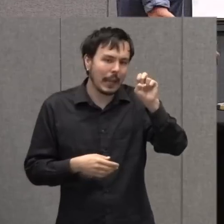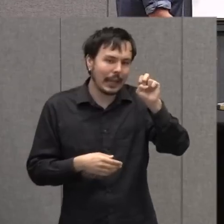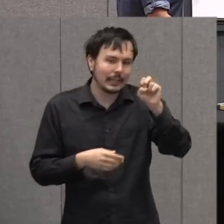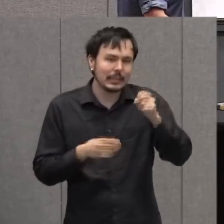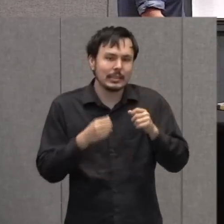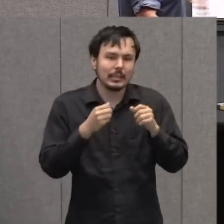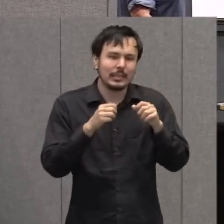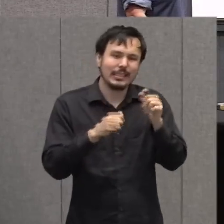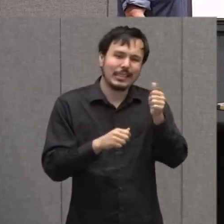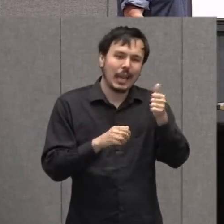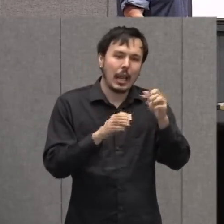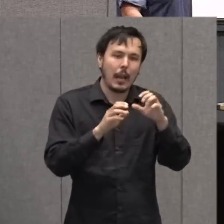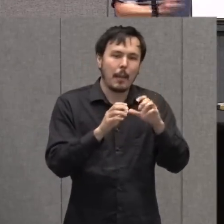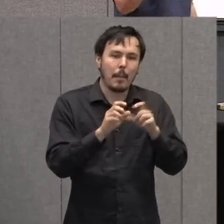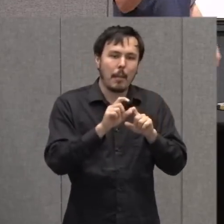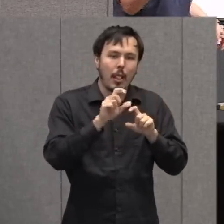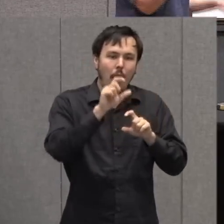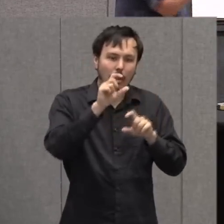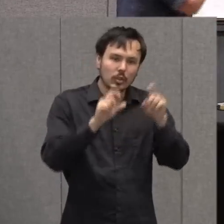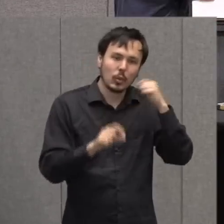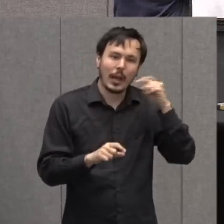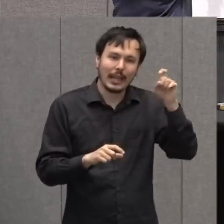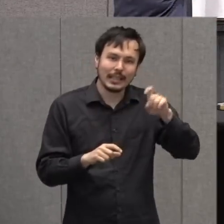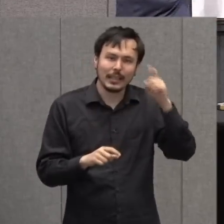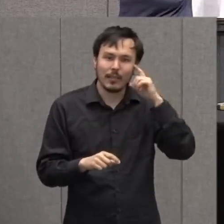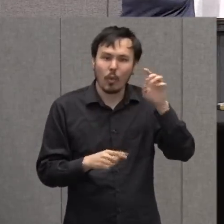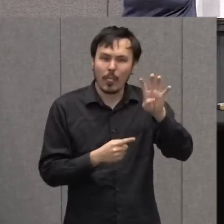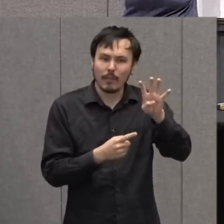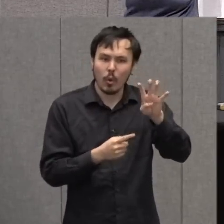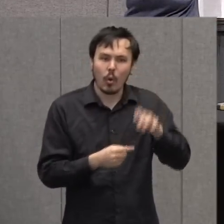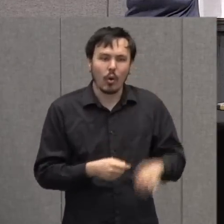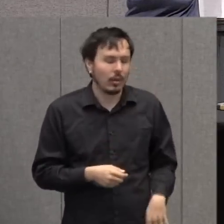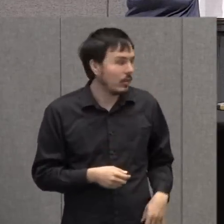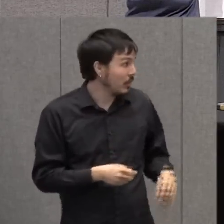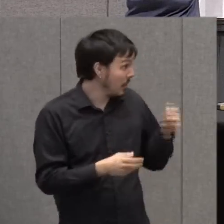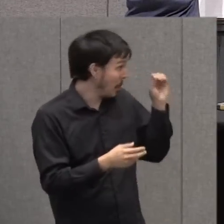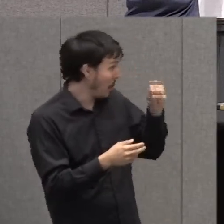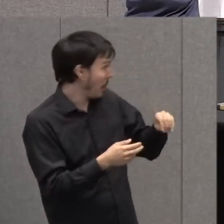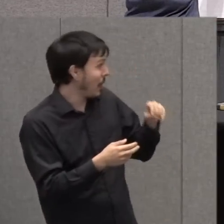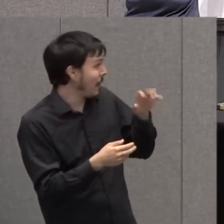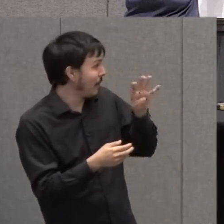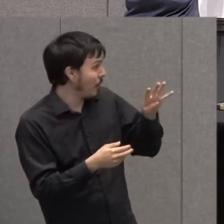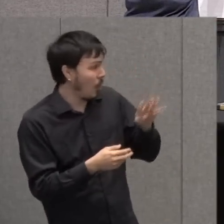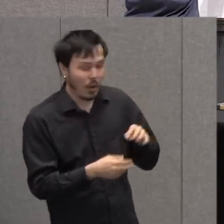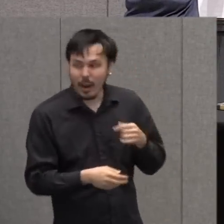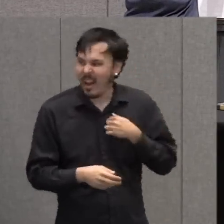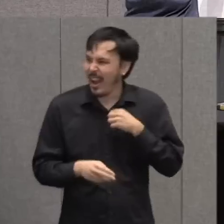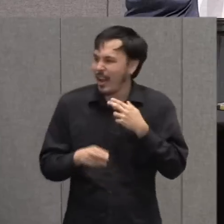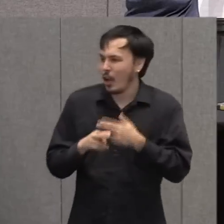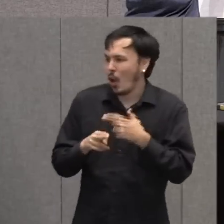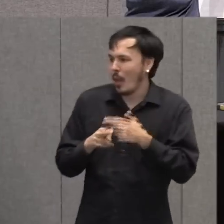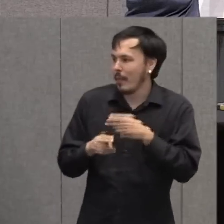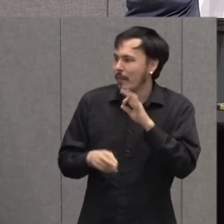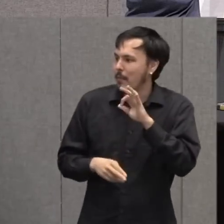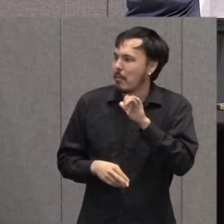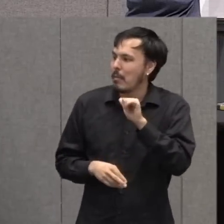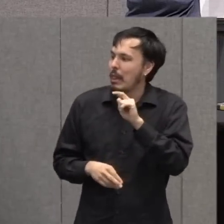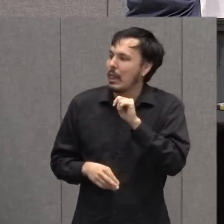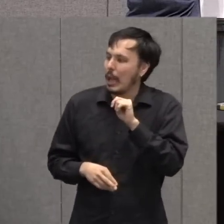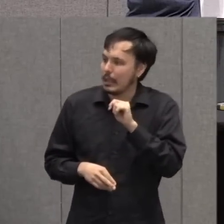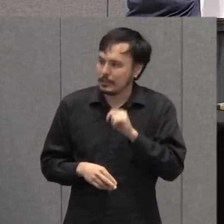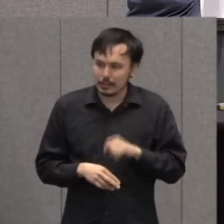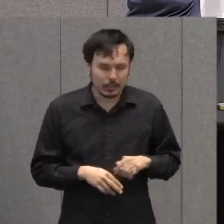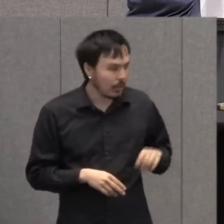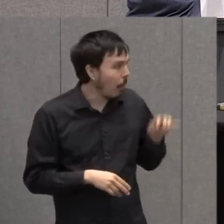many hundreds are there? 4. 4. So I call them flats. 1, Oh, flats, good word.